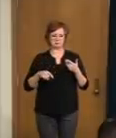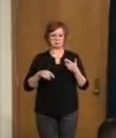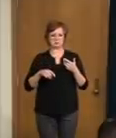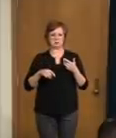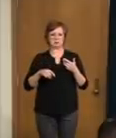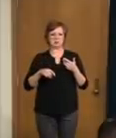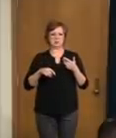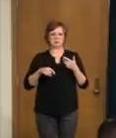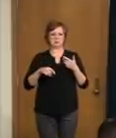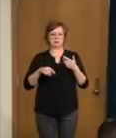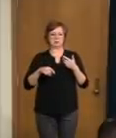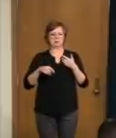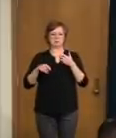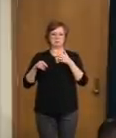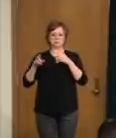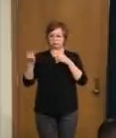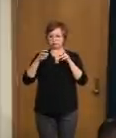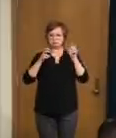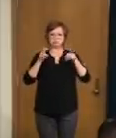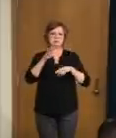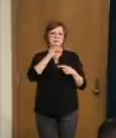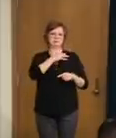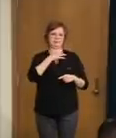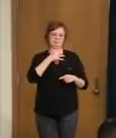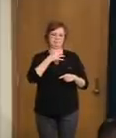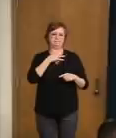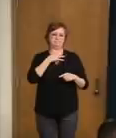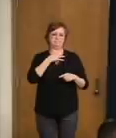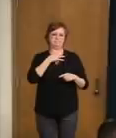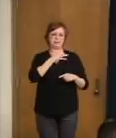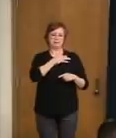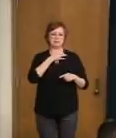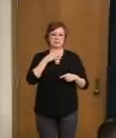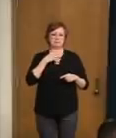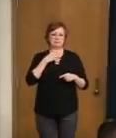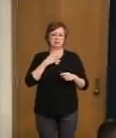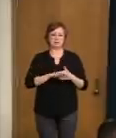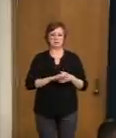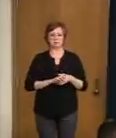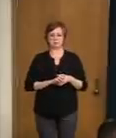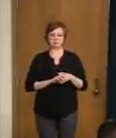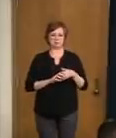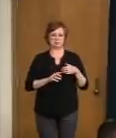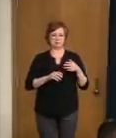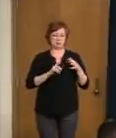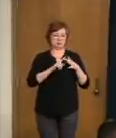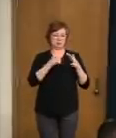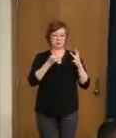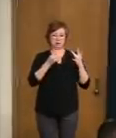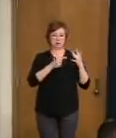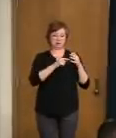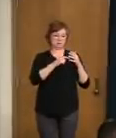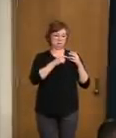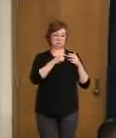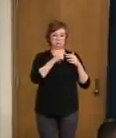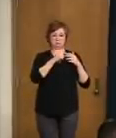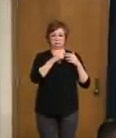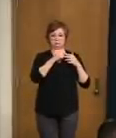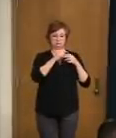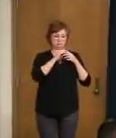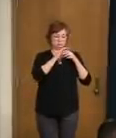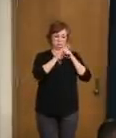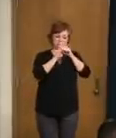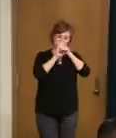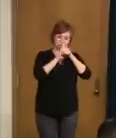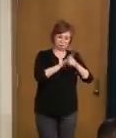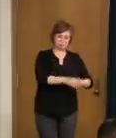and the staff and move that in there. And that is going to be one of the bigger challenges, is with all the other pressures the system is experiencing, both on the offensive side